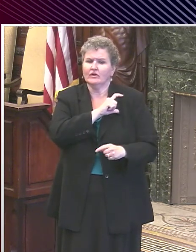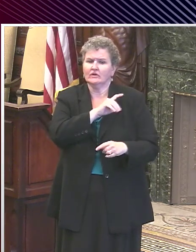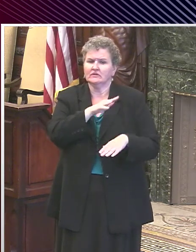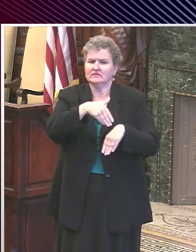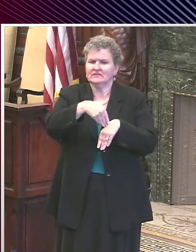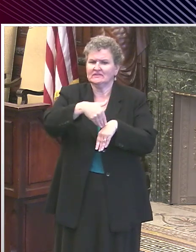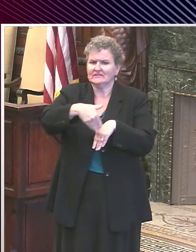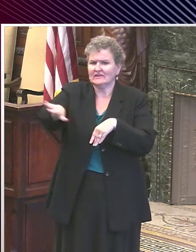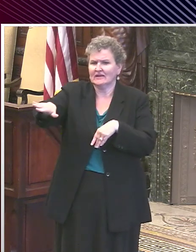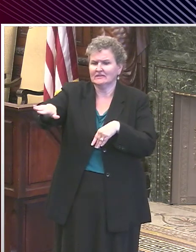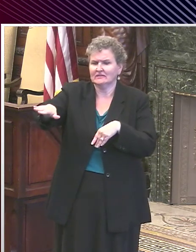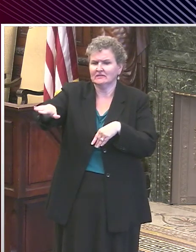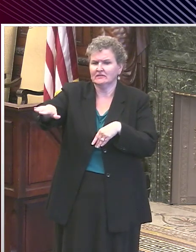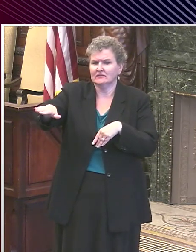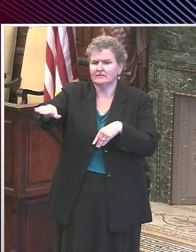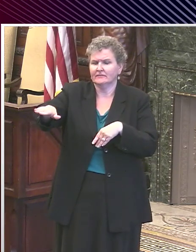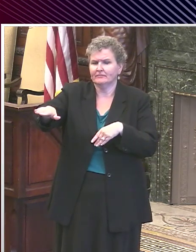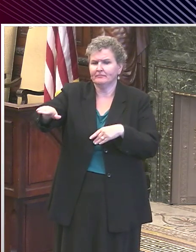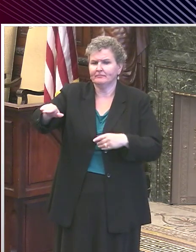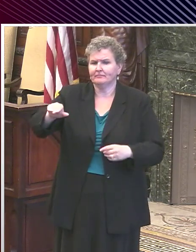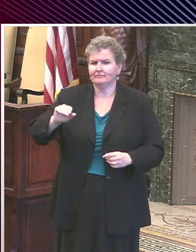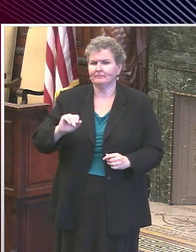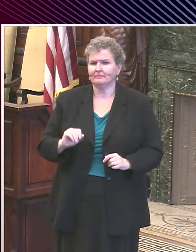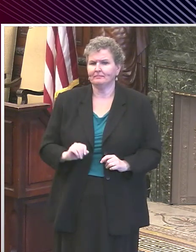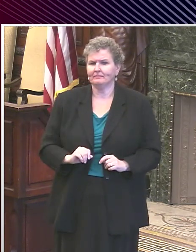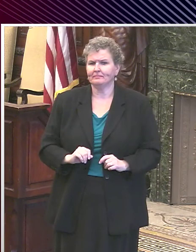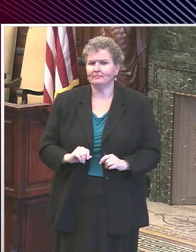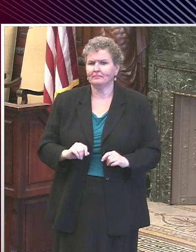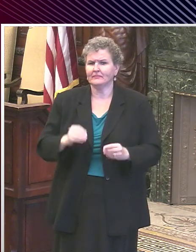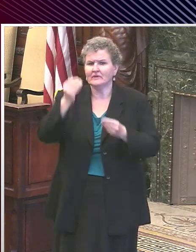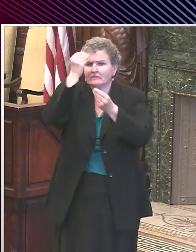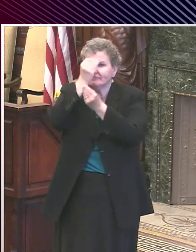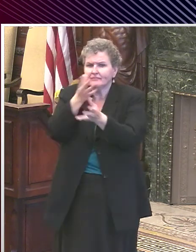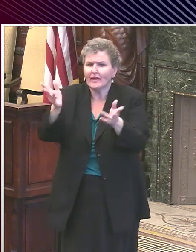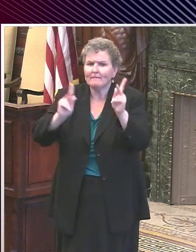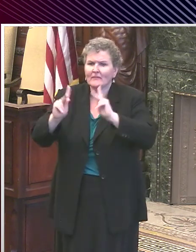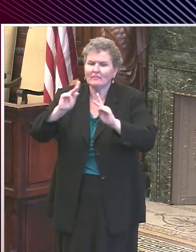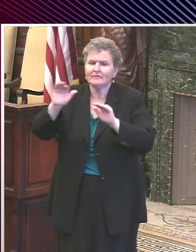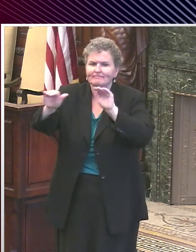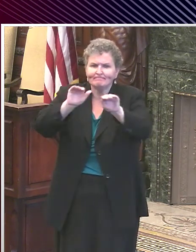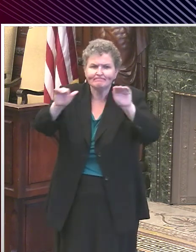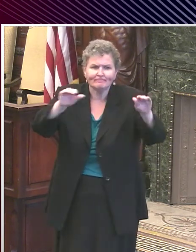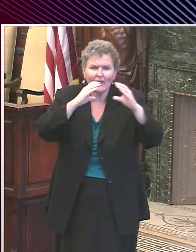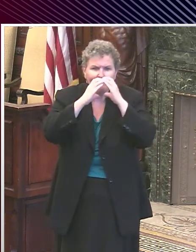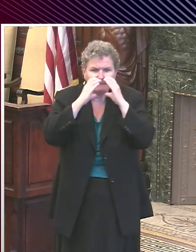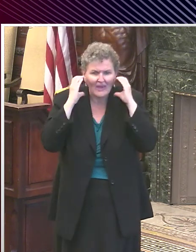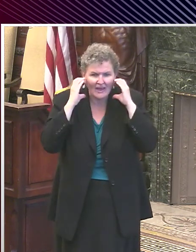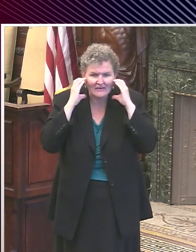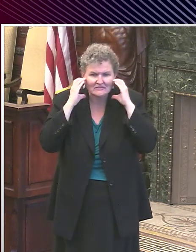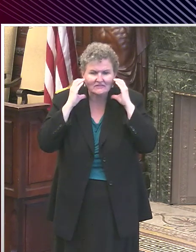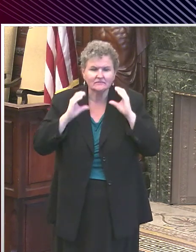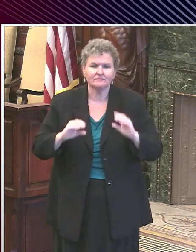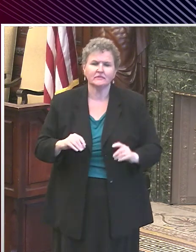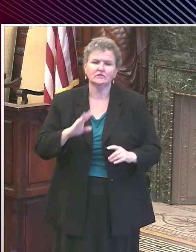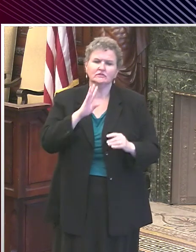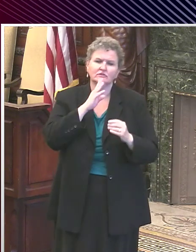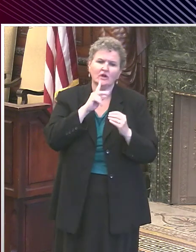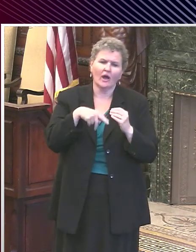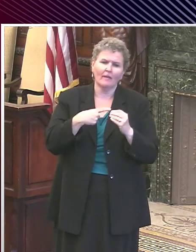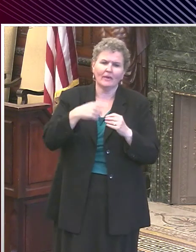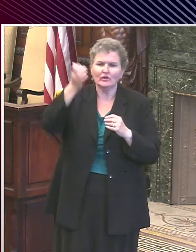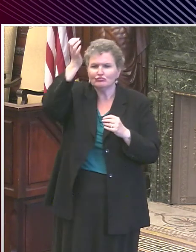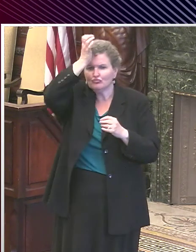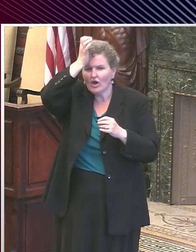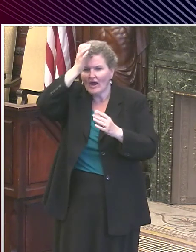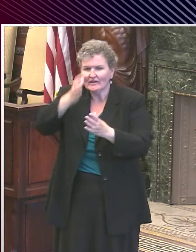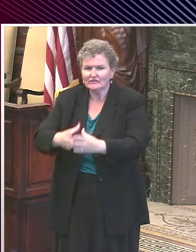really tell people to put their mask on or to talk about the trash that they're leaving there. And